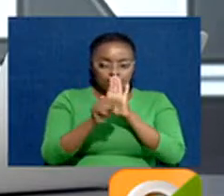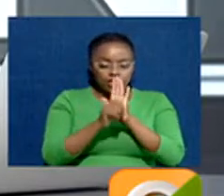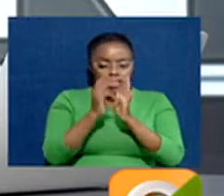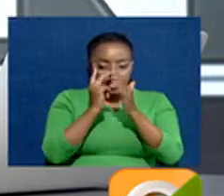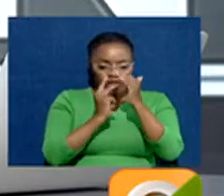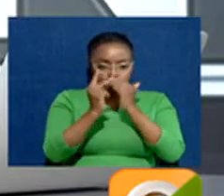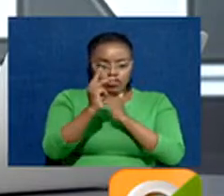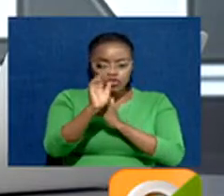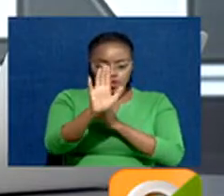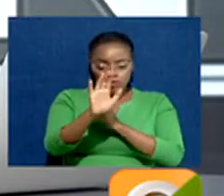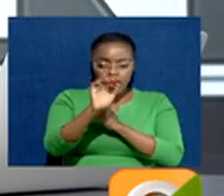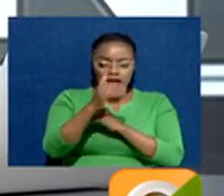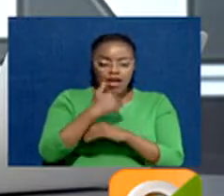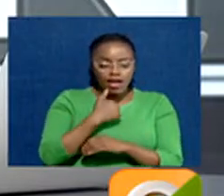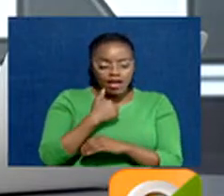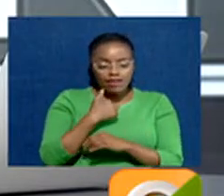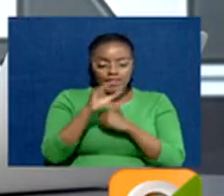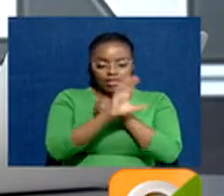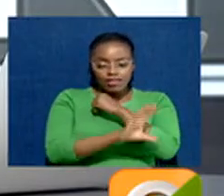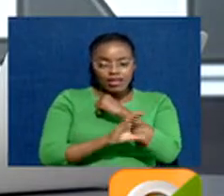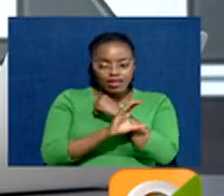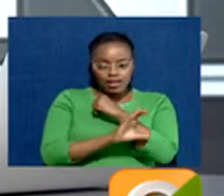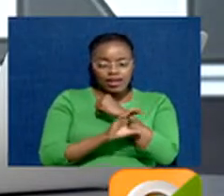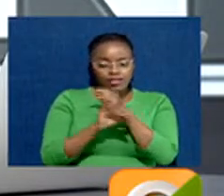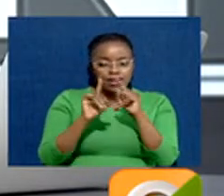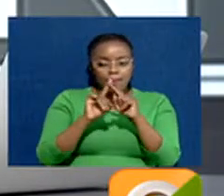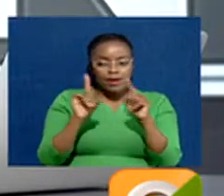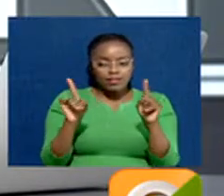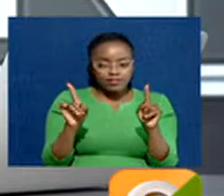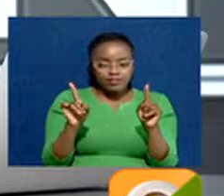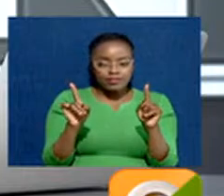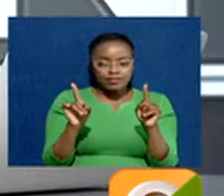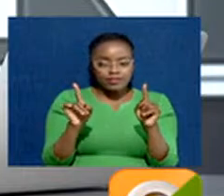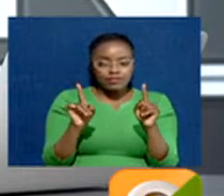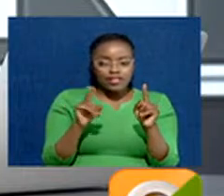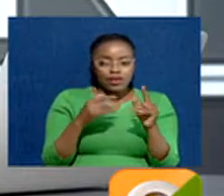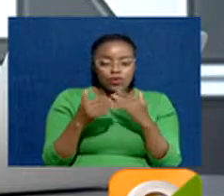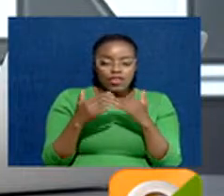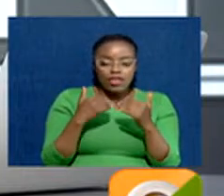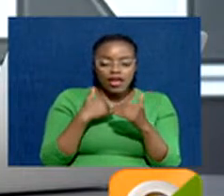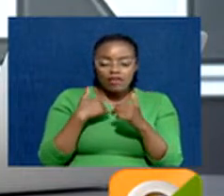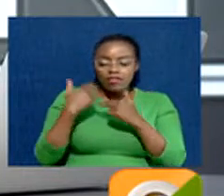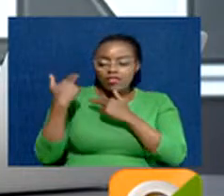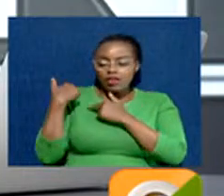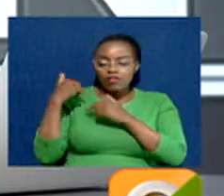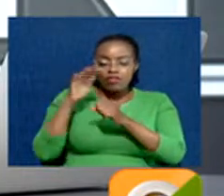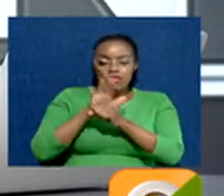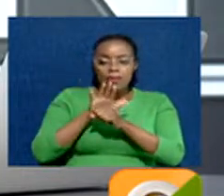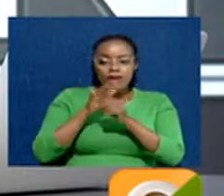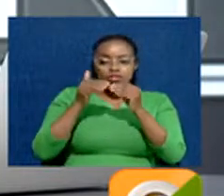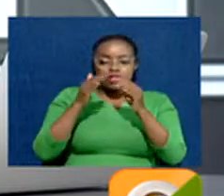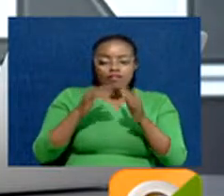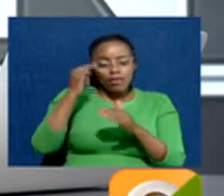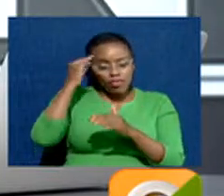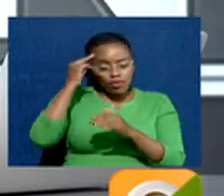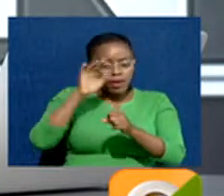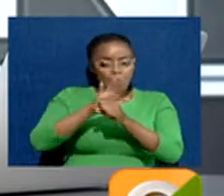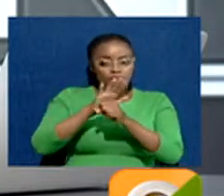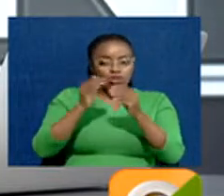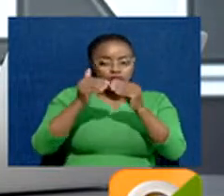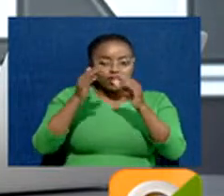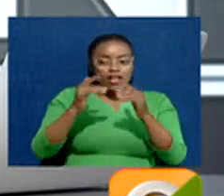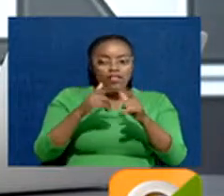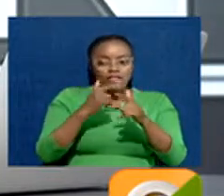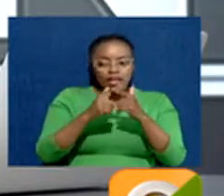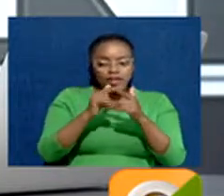vision for the country. But where then is the role of the majority leader? Because I thought the majority leader then becomes